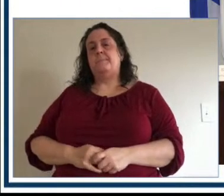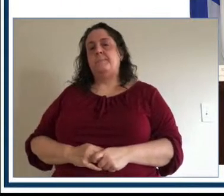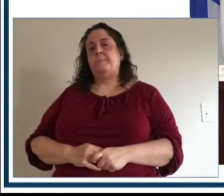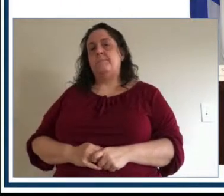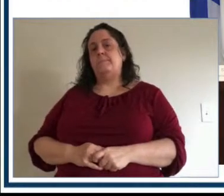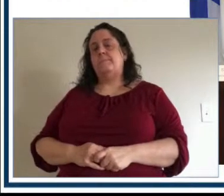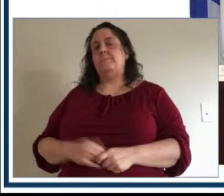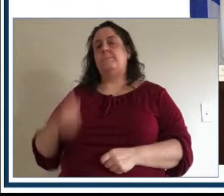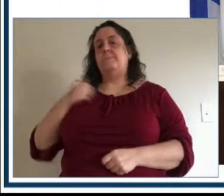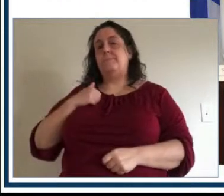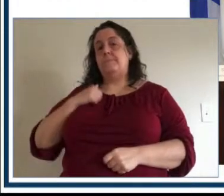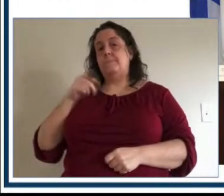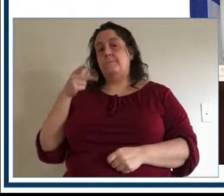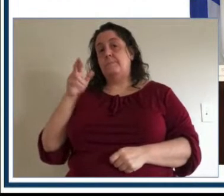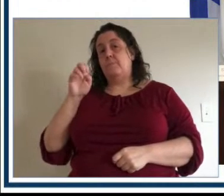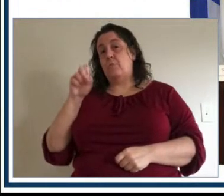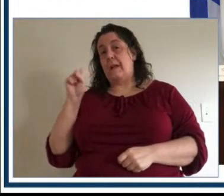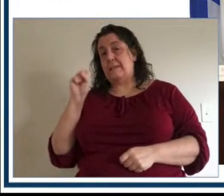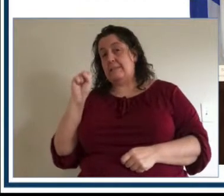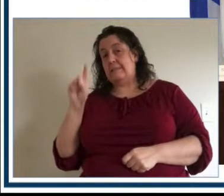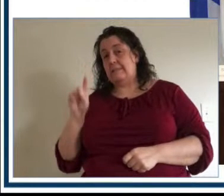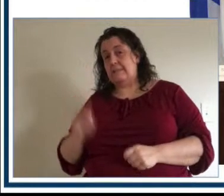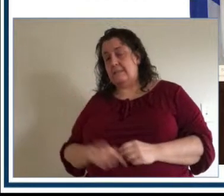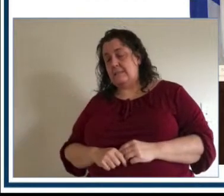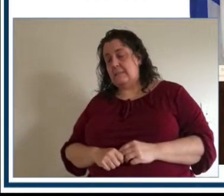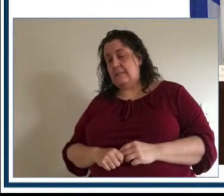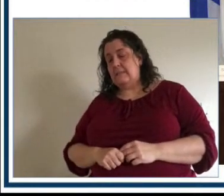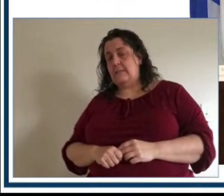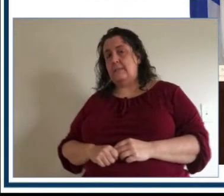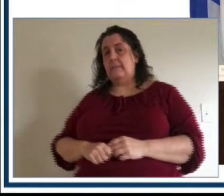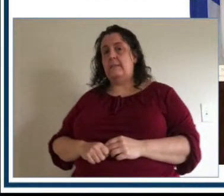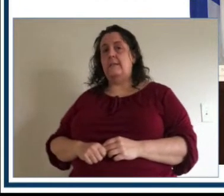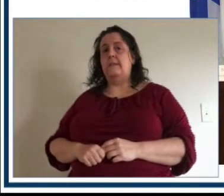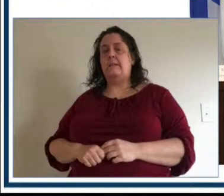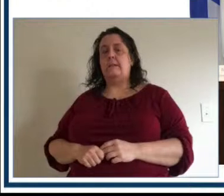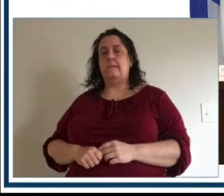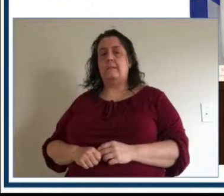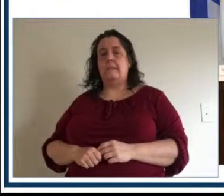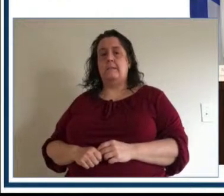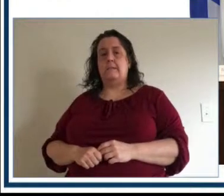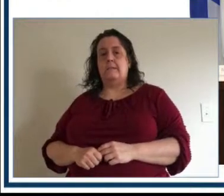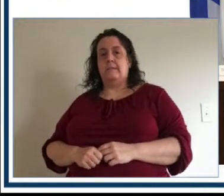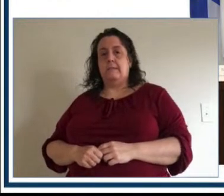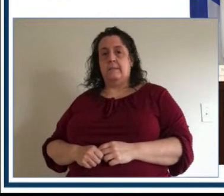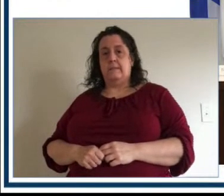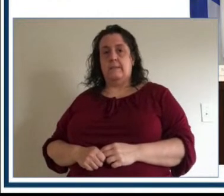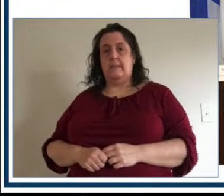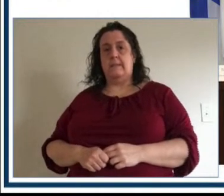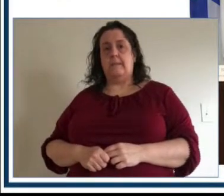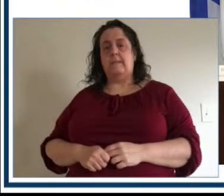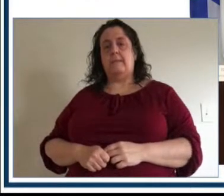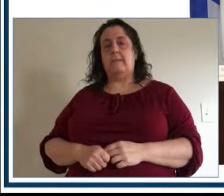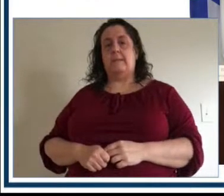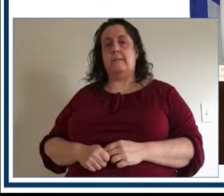you see there for the Premier, for Dr. Strang. I'm just wondering, you did kind of touch on cooperation with other provinces. Is there any